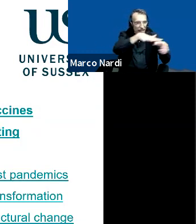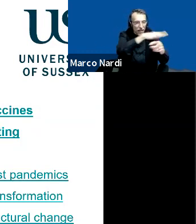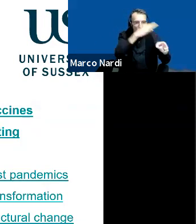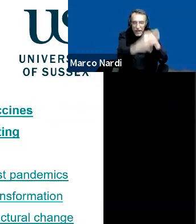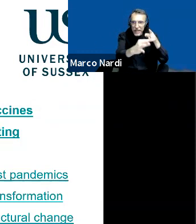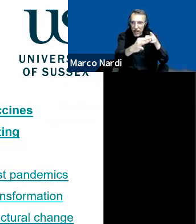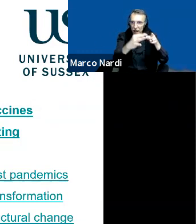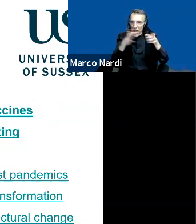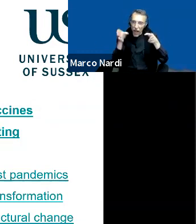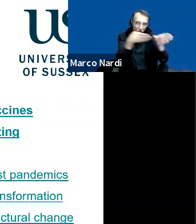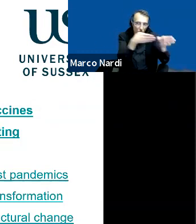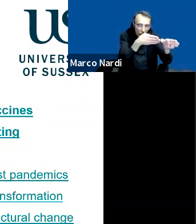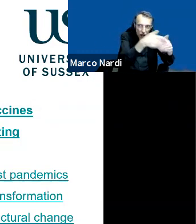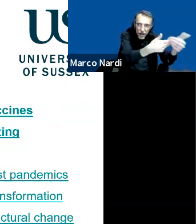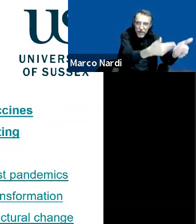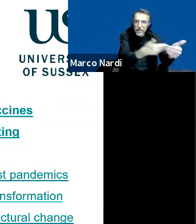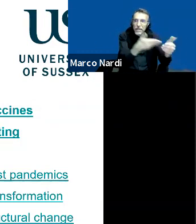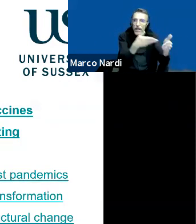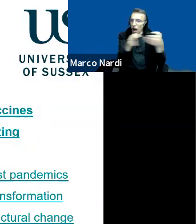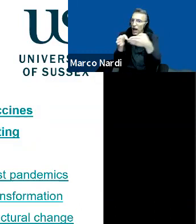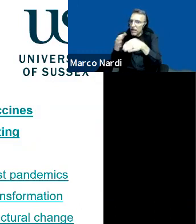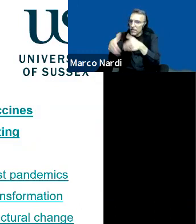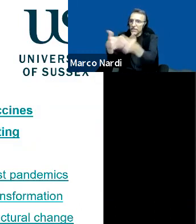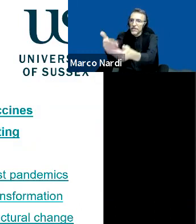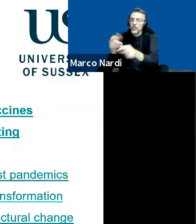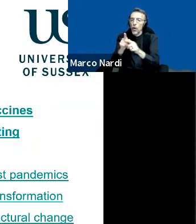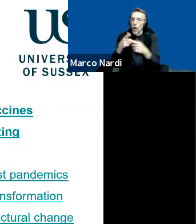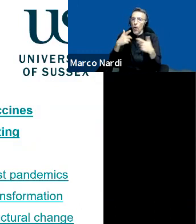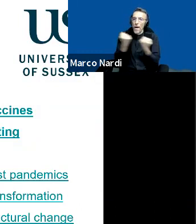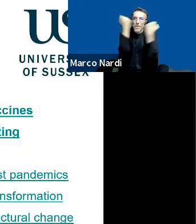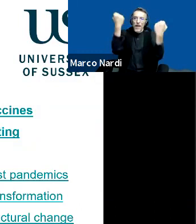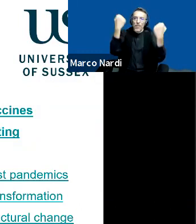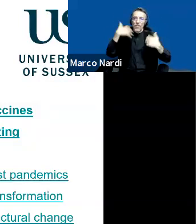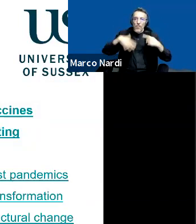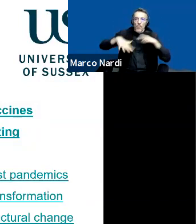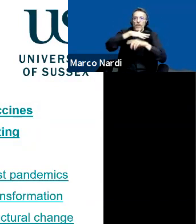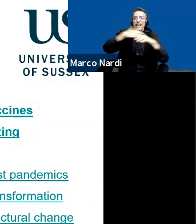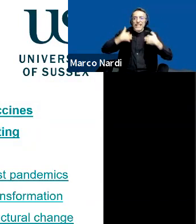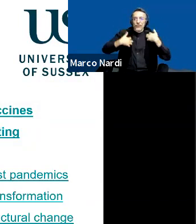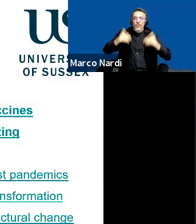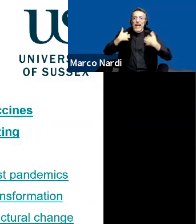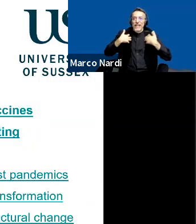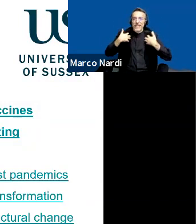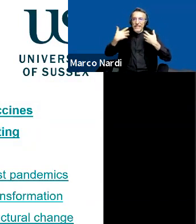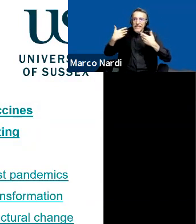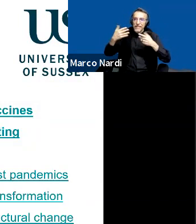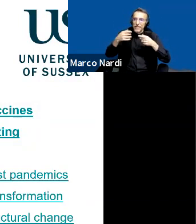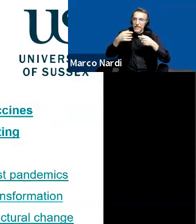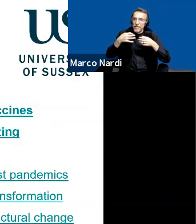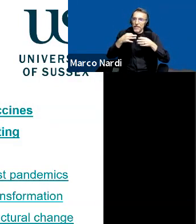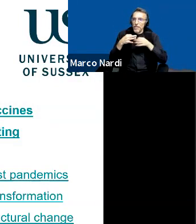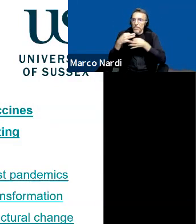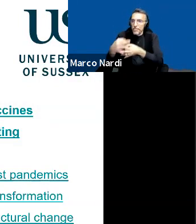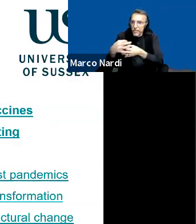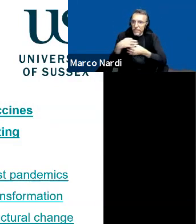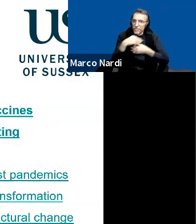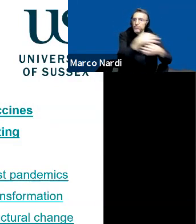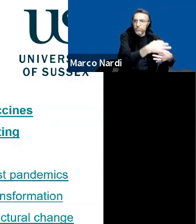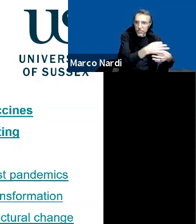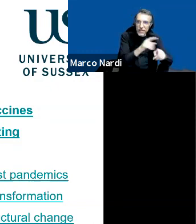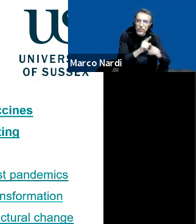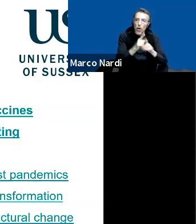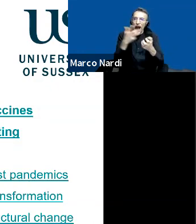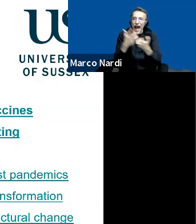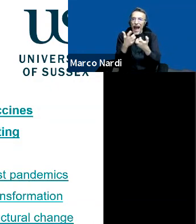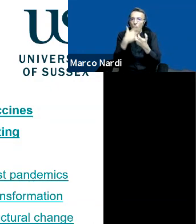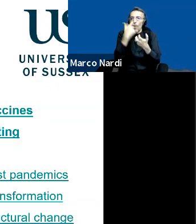that actually follows directions governed by powerful interests in society. And now is an opportunity to, like none before, to harness those types